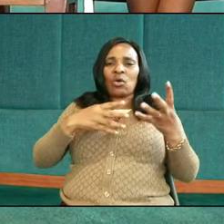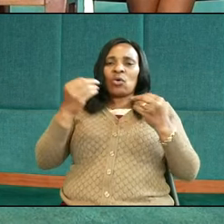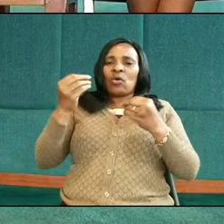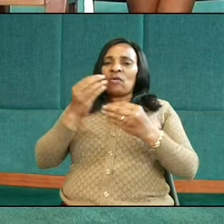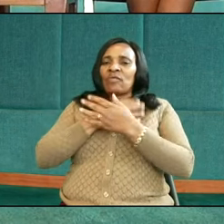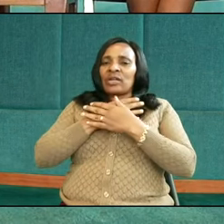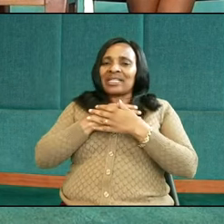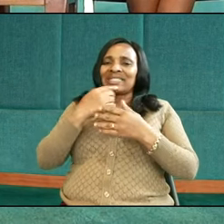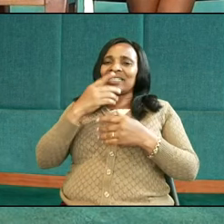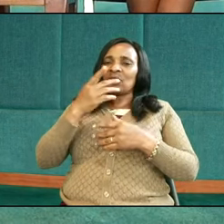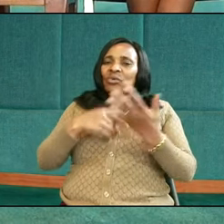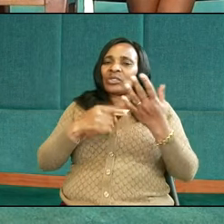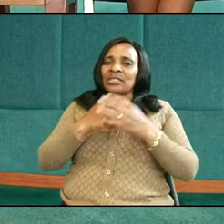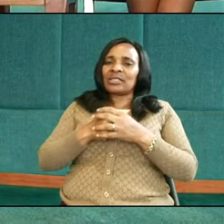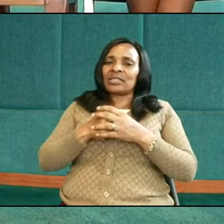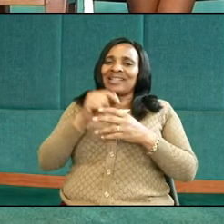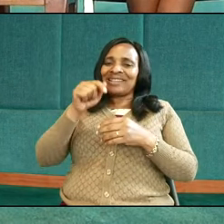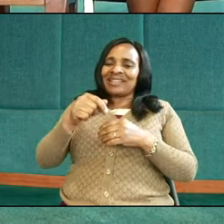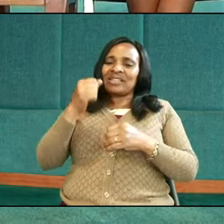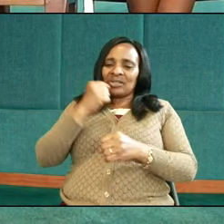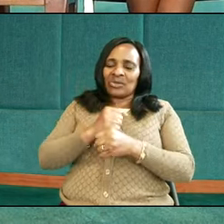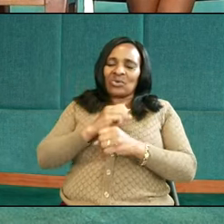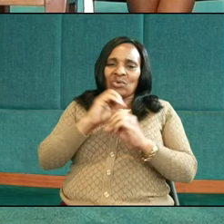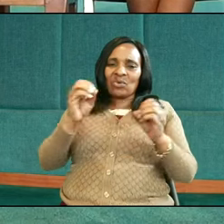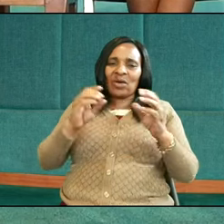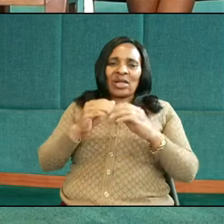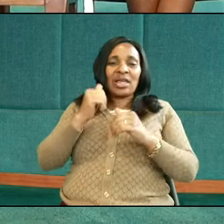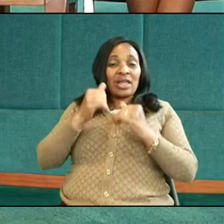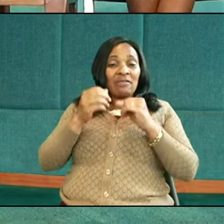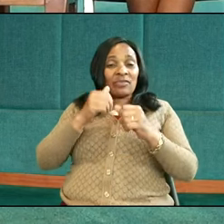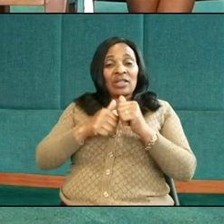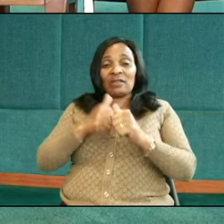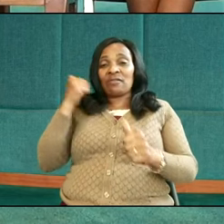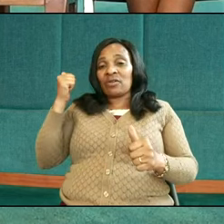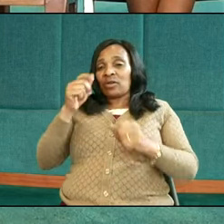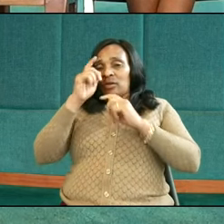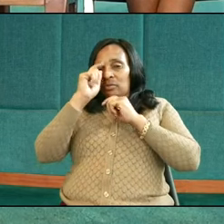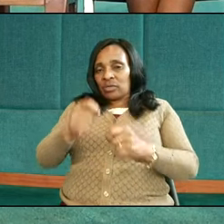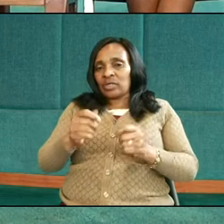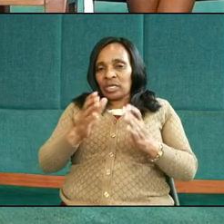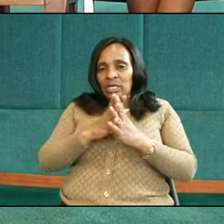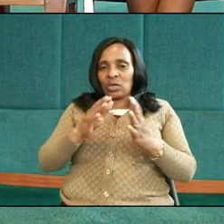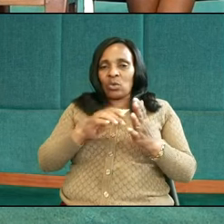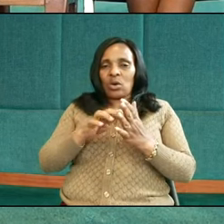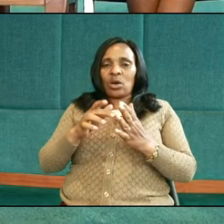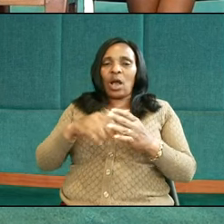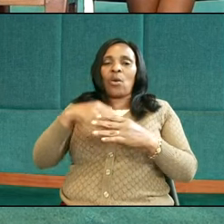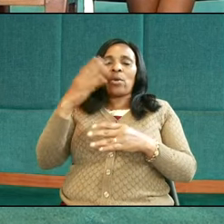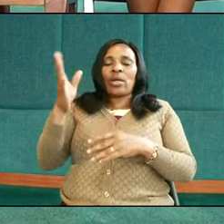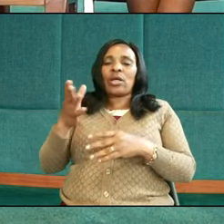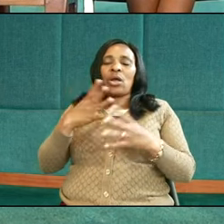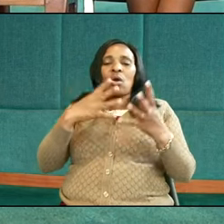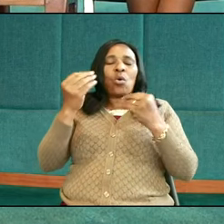them, yo, please, let's not do this. If they refuse, I respectfully just walk away. I just go home.